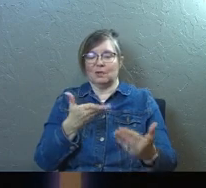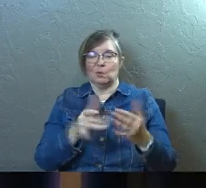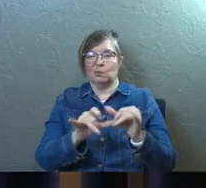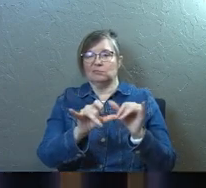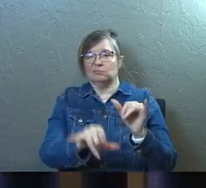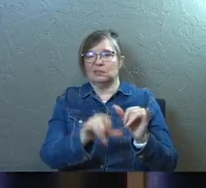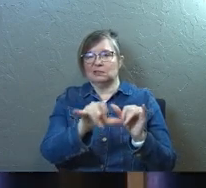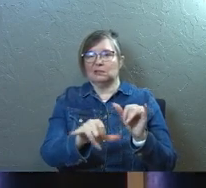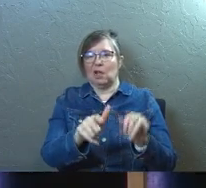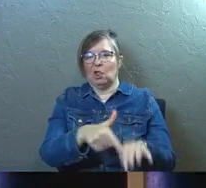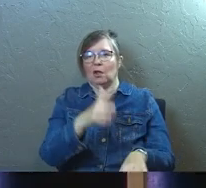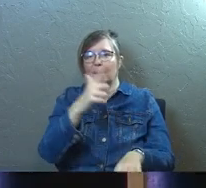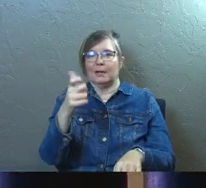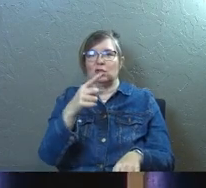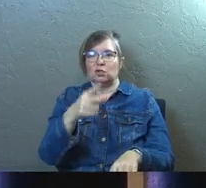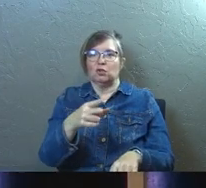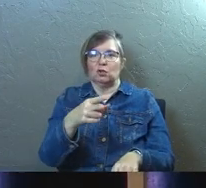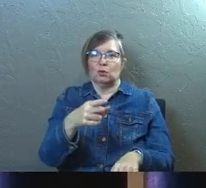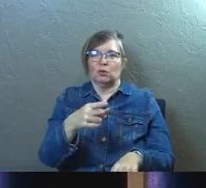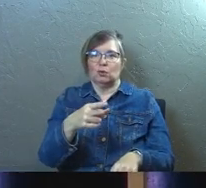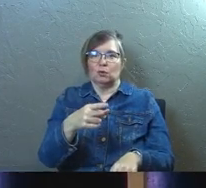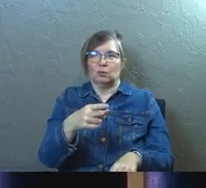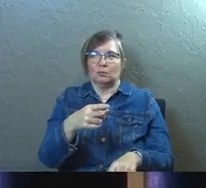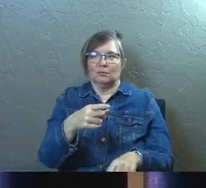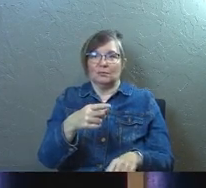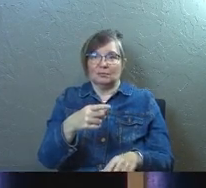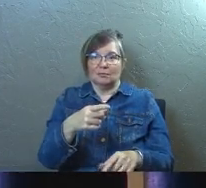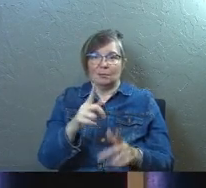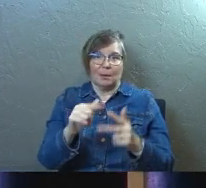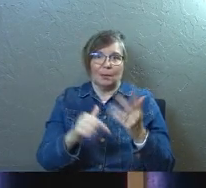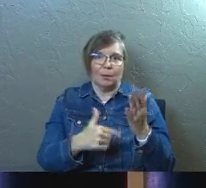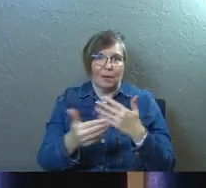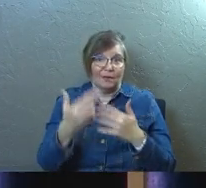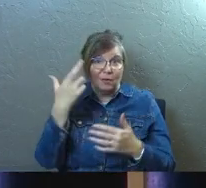going to stay in the valley longer because you, right?